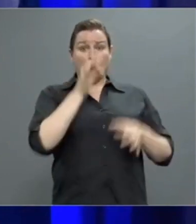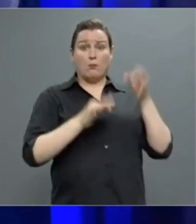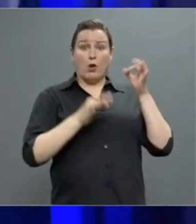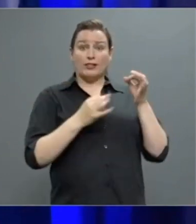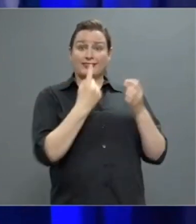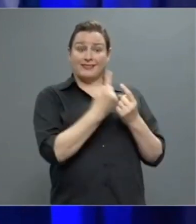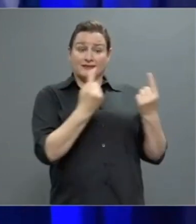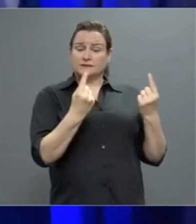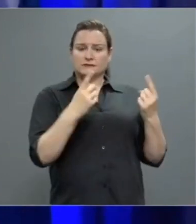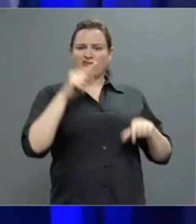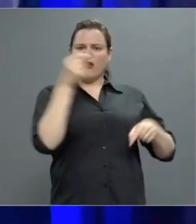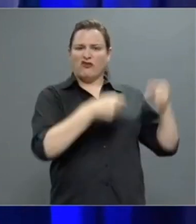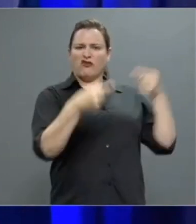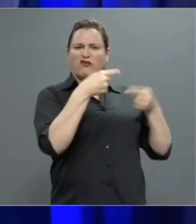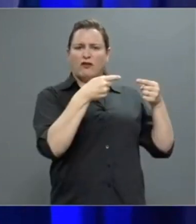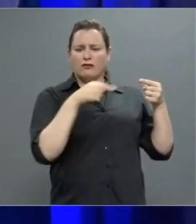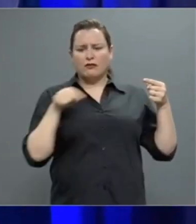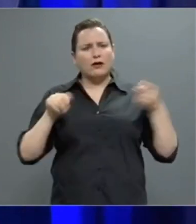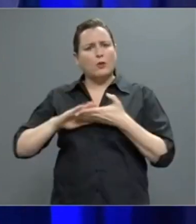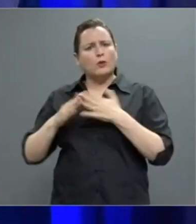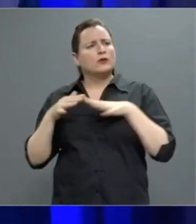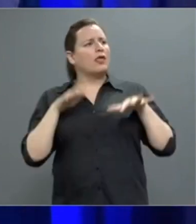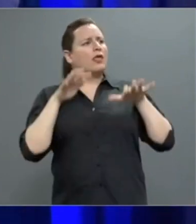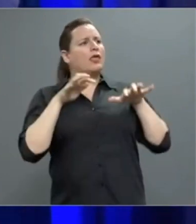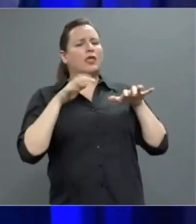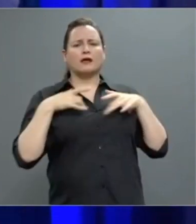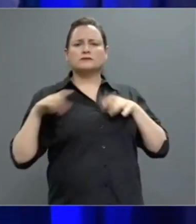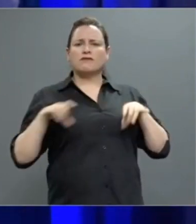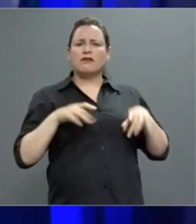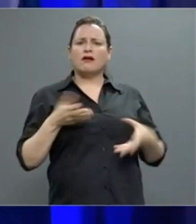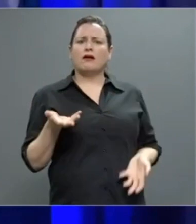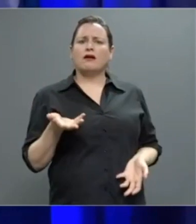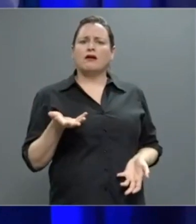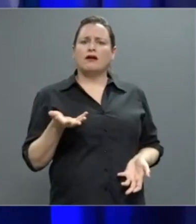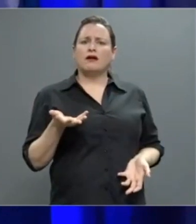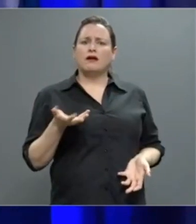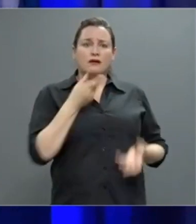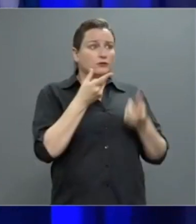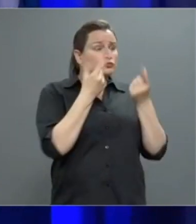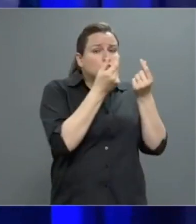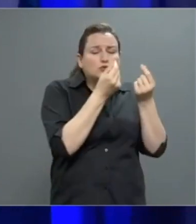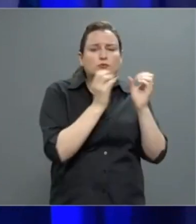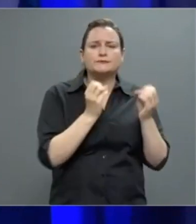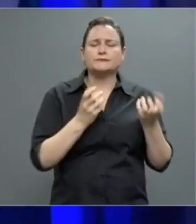wrong while our people suffer. And all this is happening despite the fact